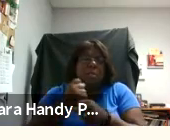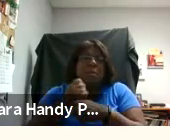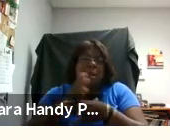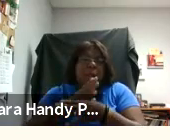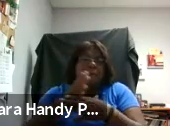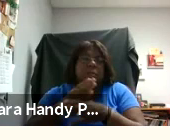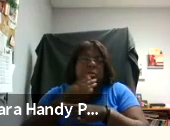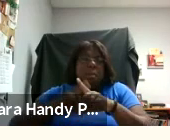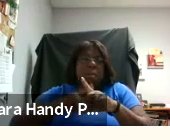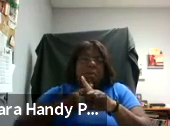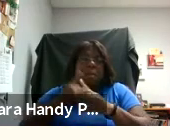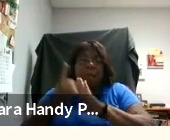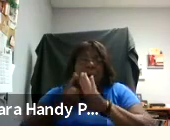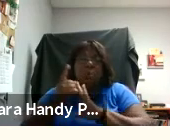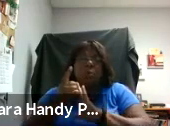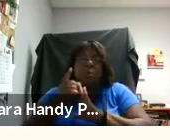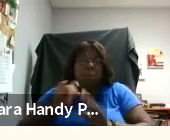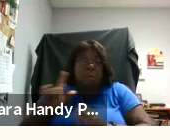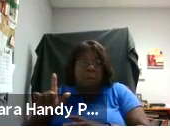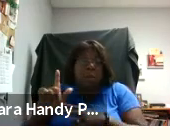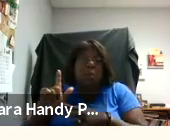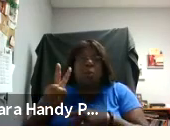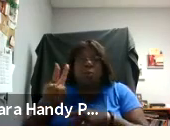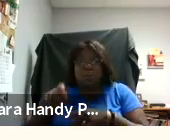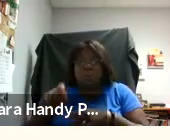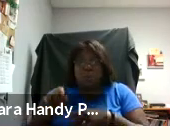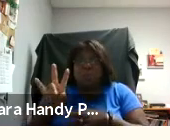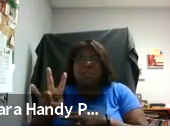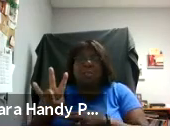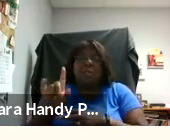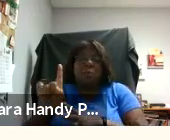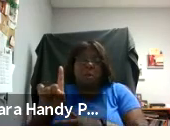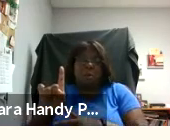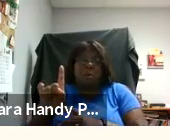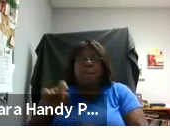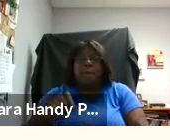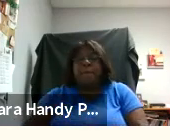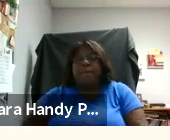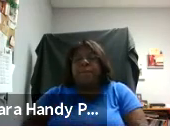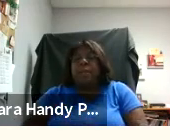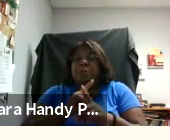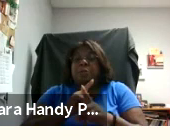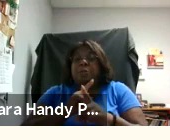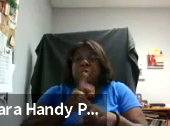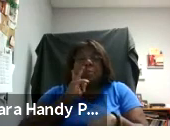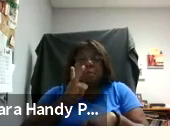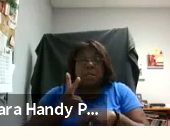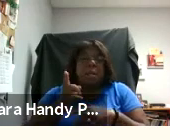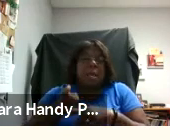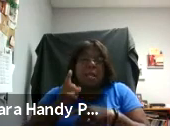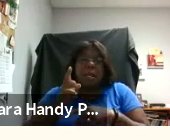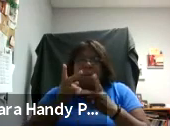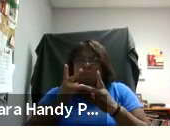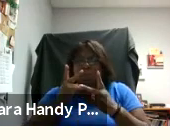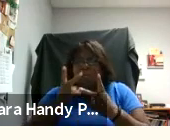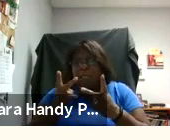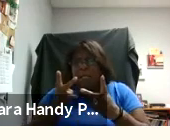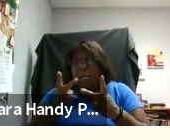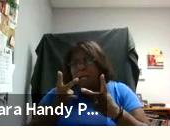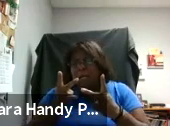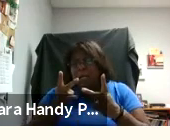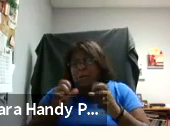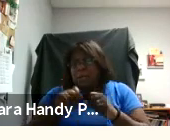monthly hours billed was 2.71. And as you can see, and I'm looking at the EES statistics right